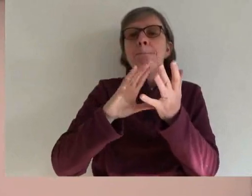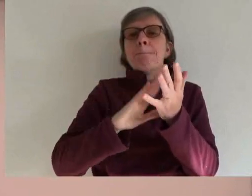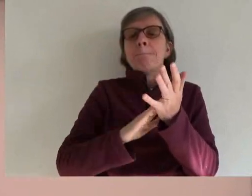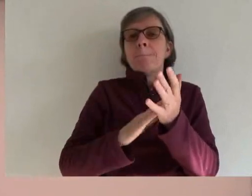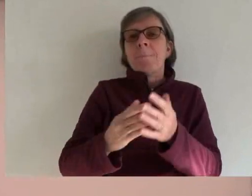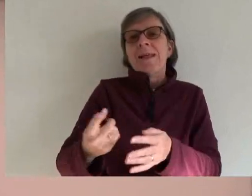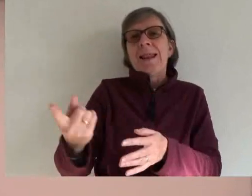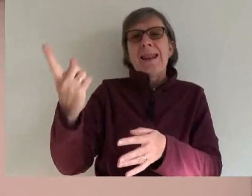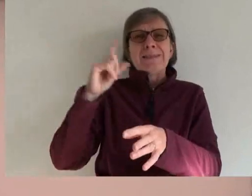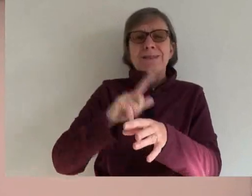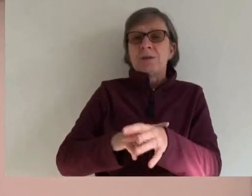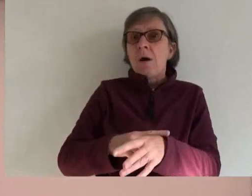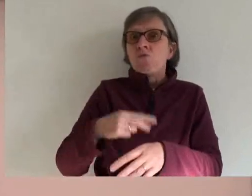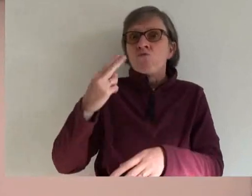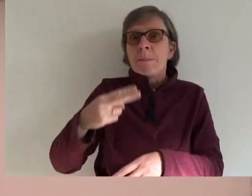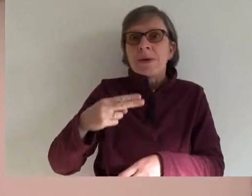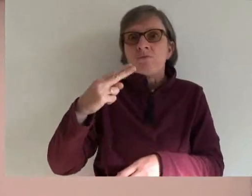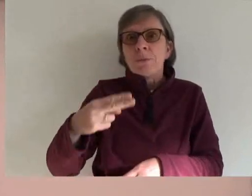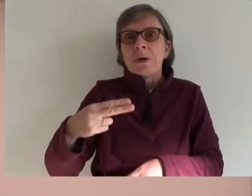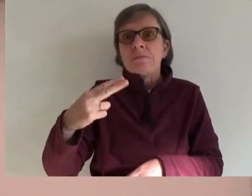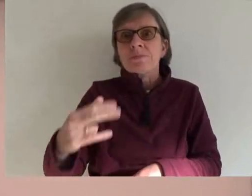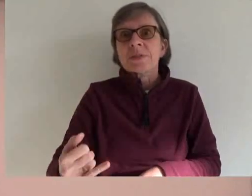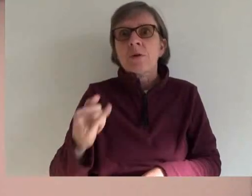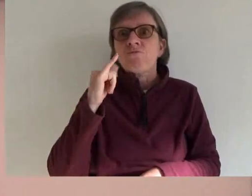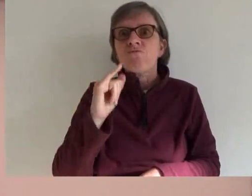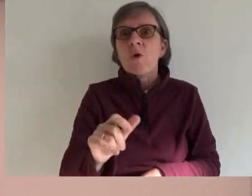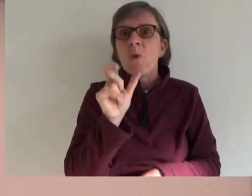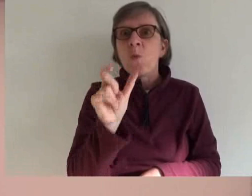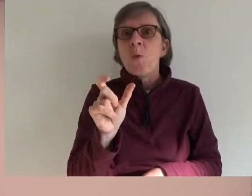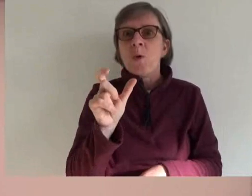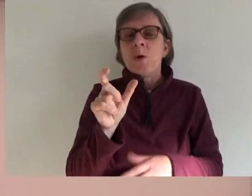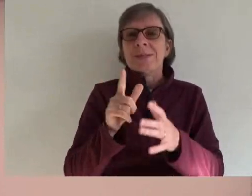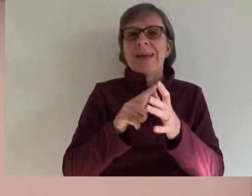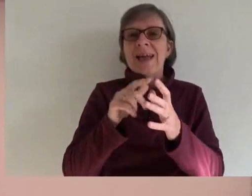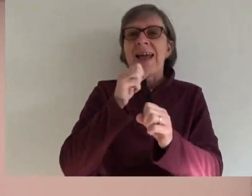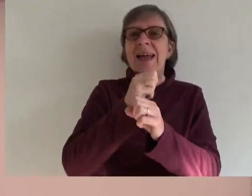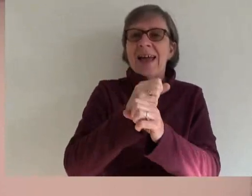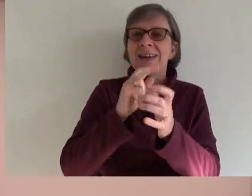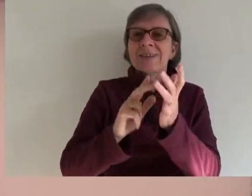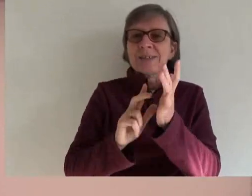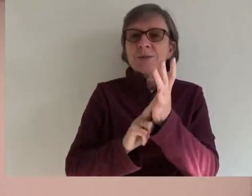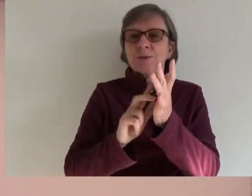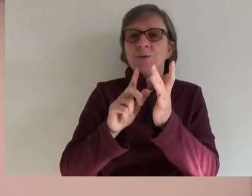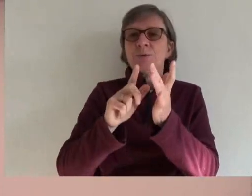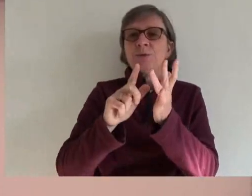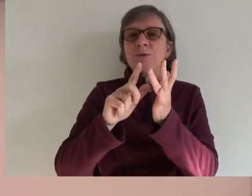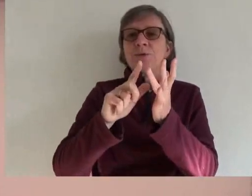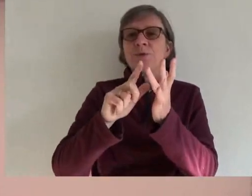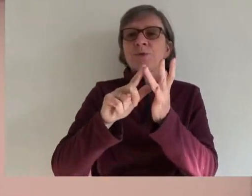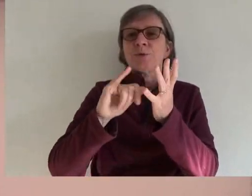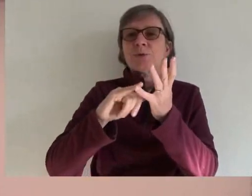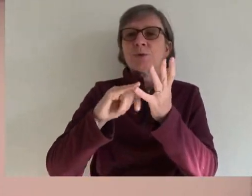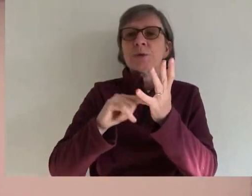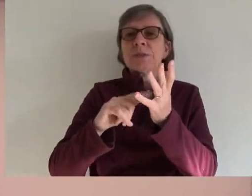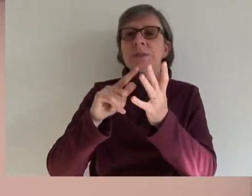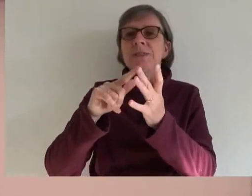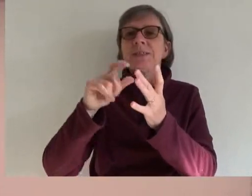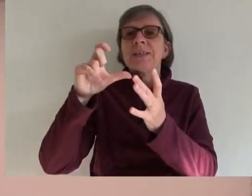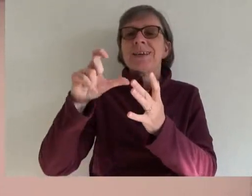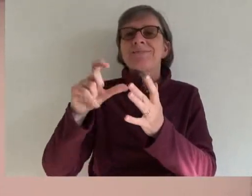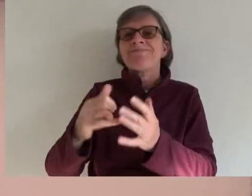because I said agnostic so many times instead of Gnostic. But we're talking about the Gnostics and not